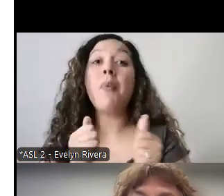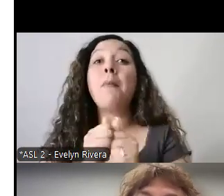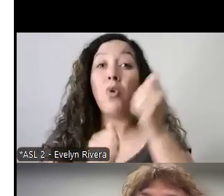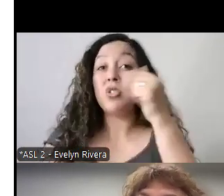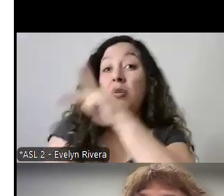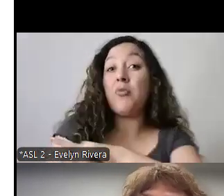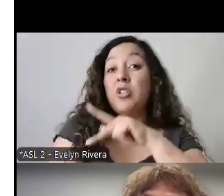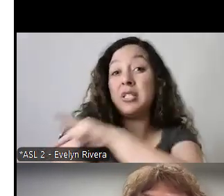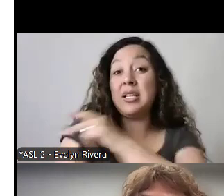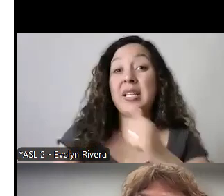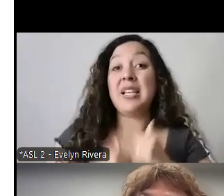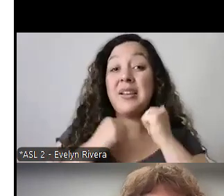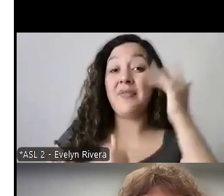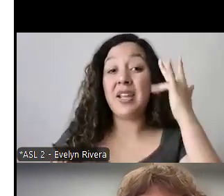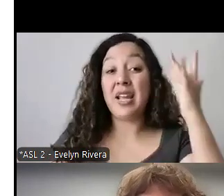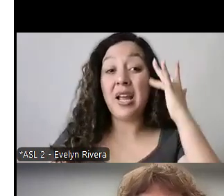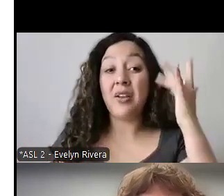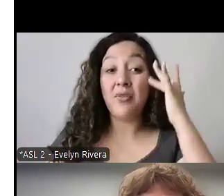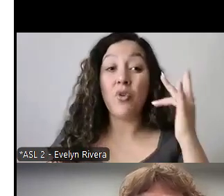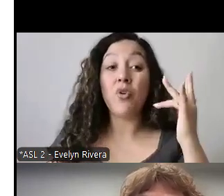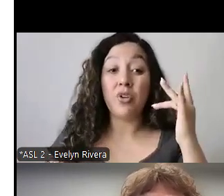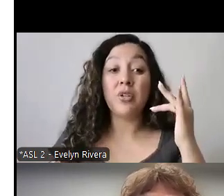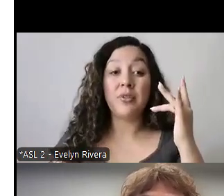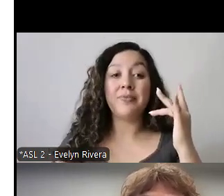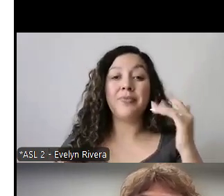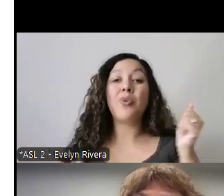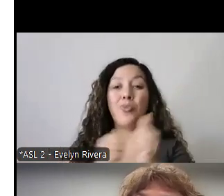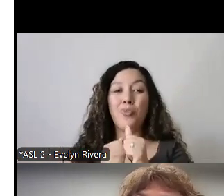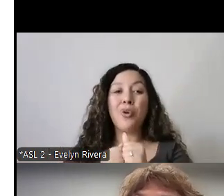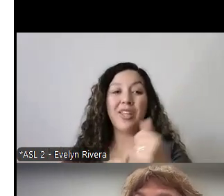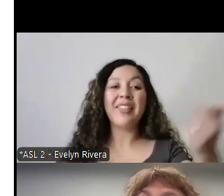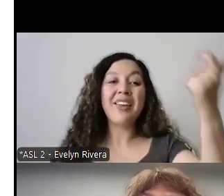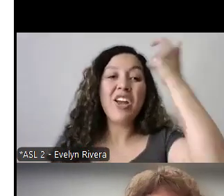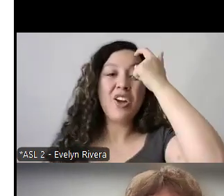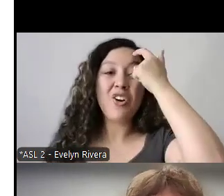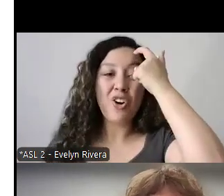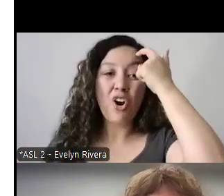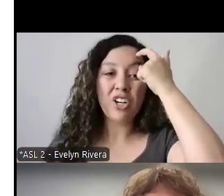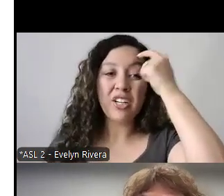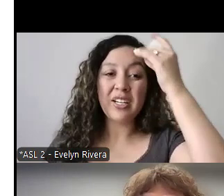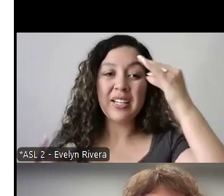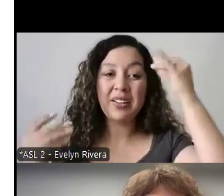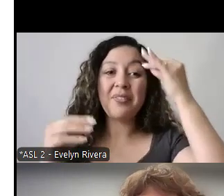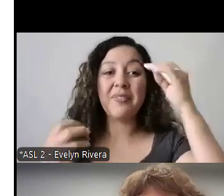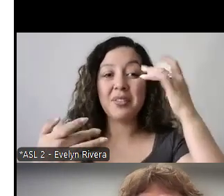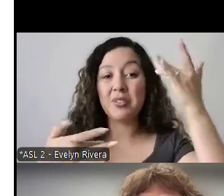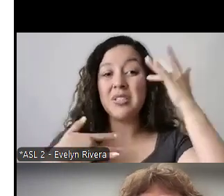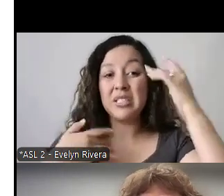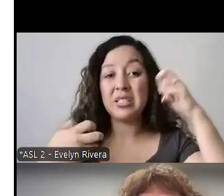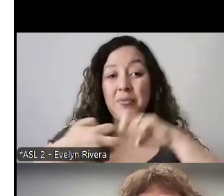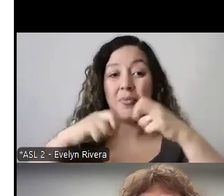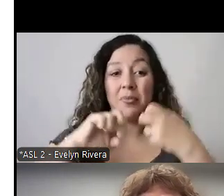California. Cognitive impairment, very likely to be undiagnosed when someone lives alone. Suicide, one of the